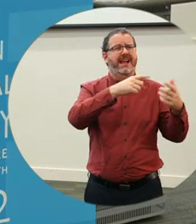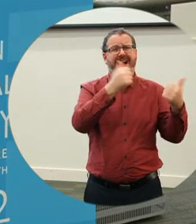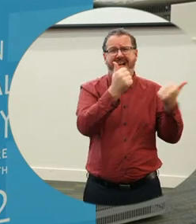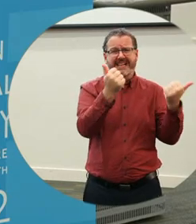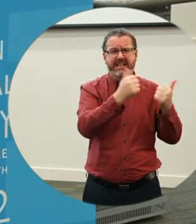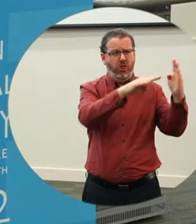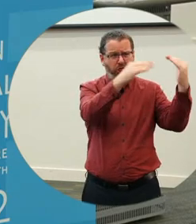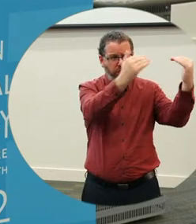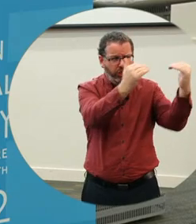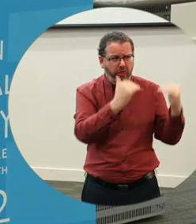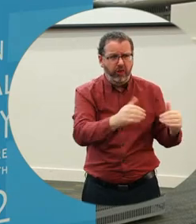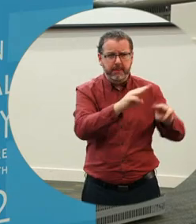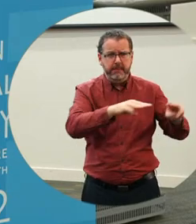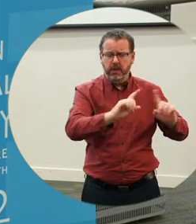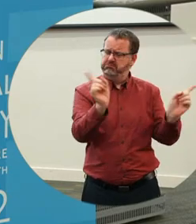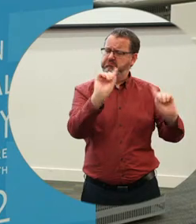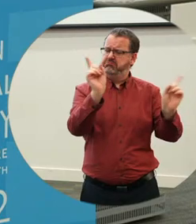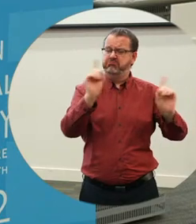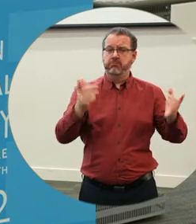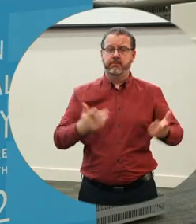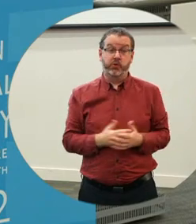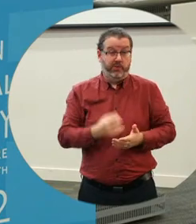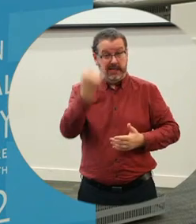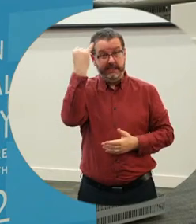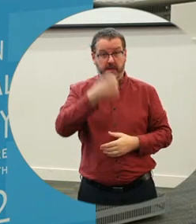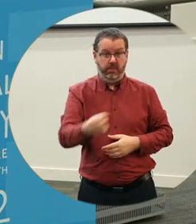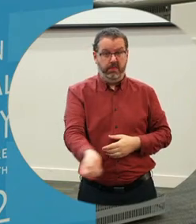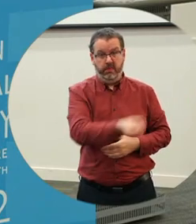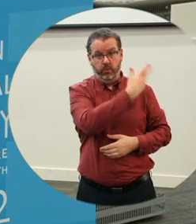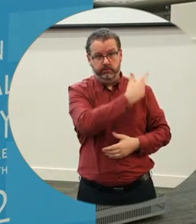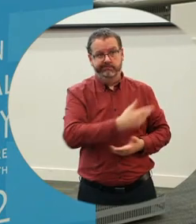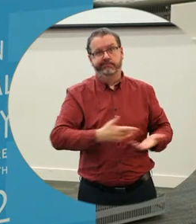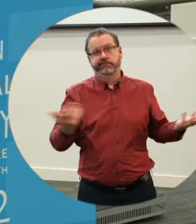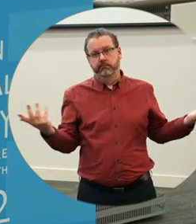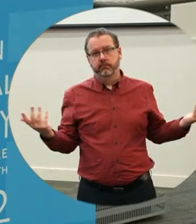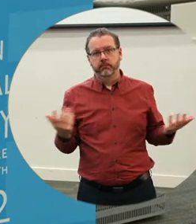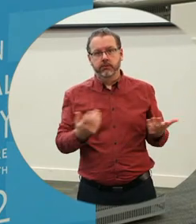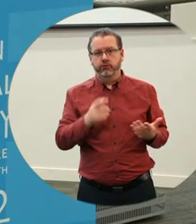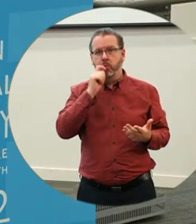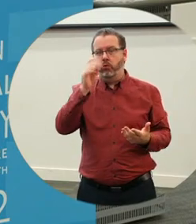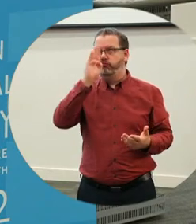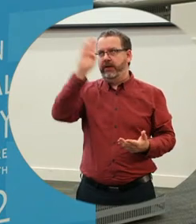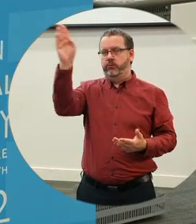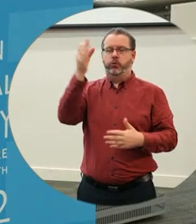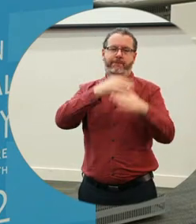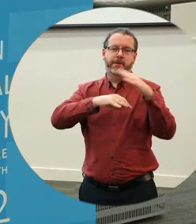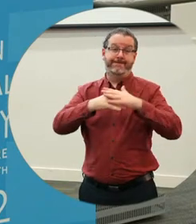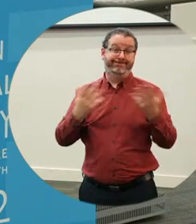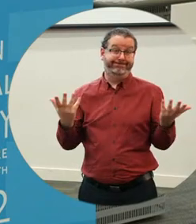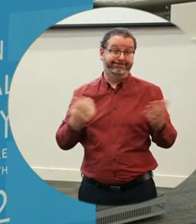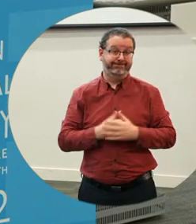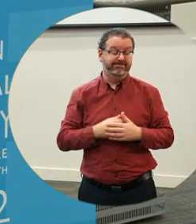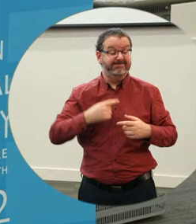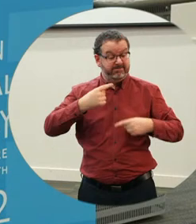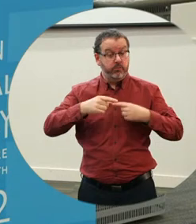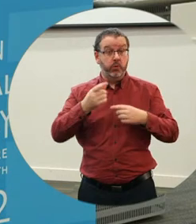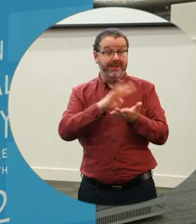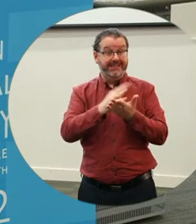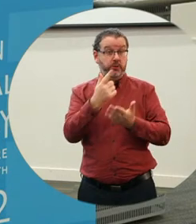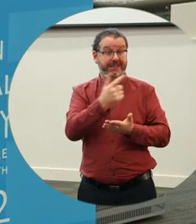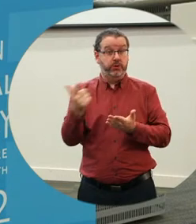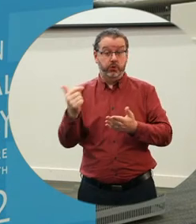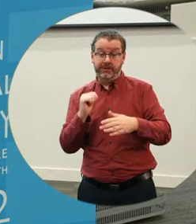country. So that one went out. So what you got in 1922 was a structure